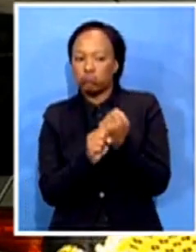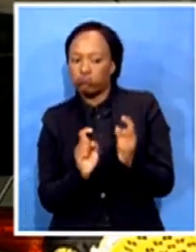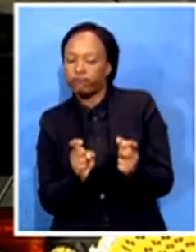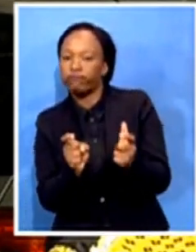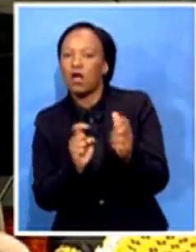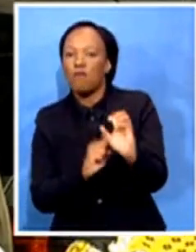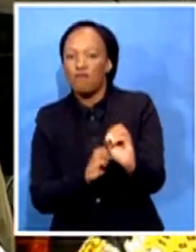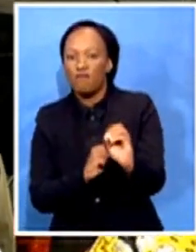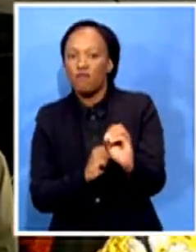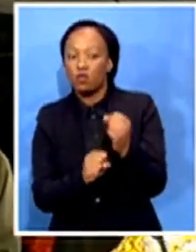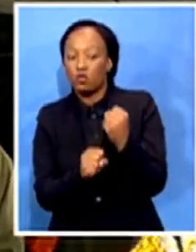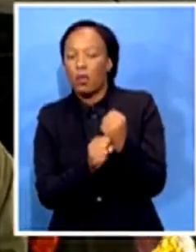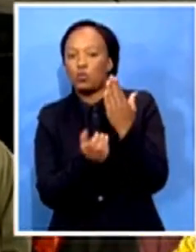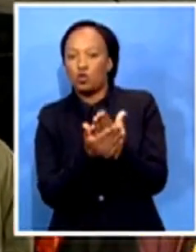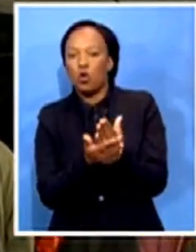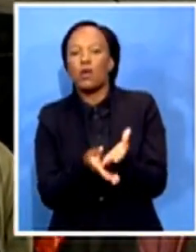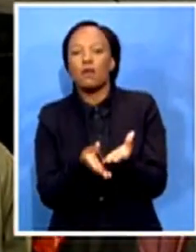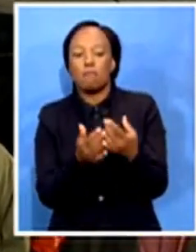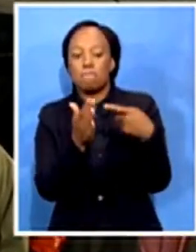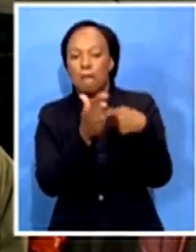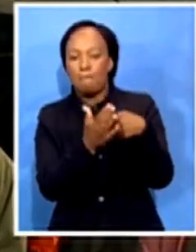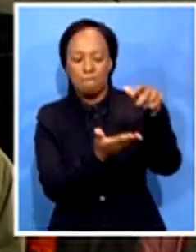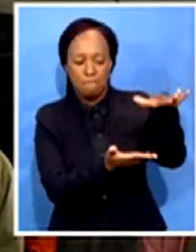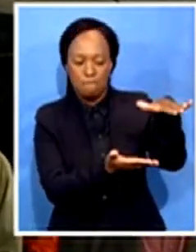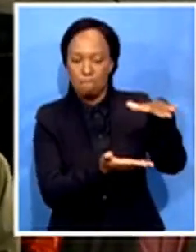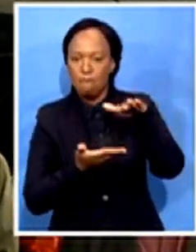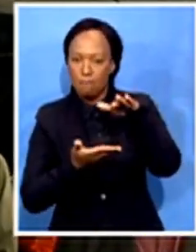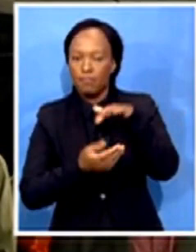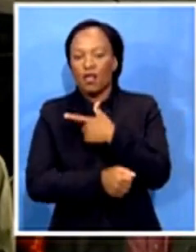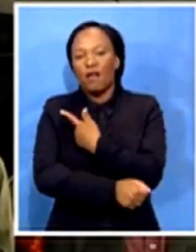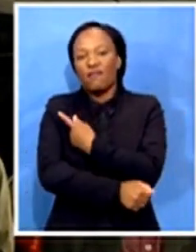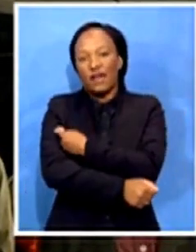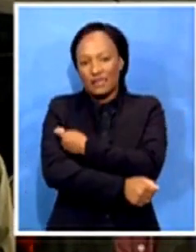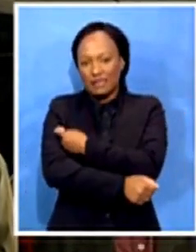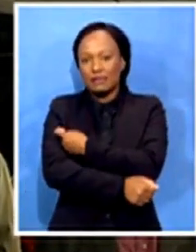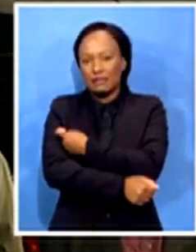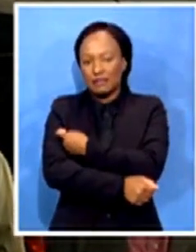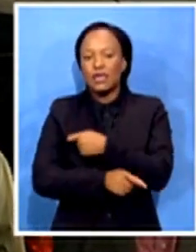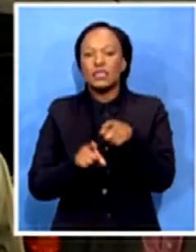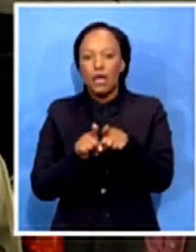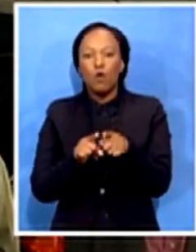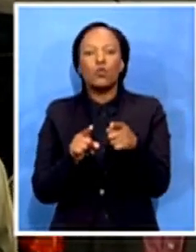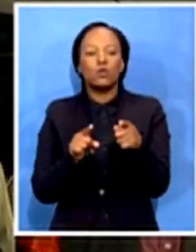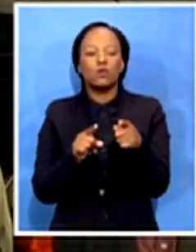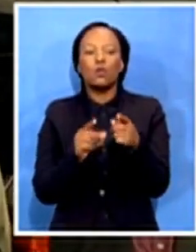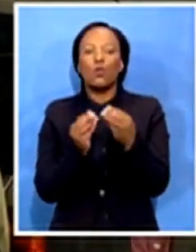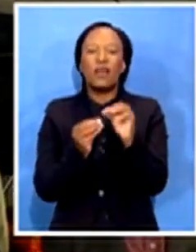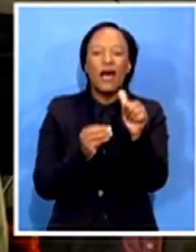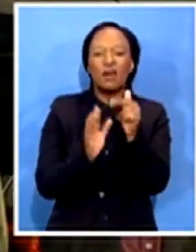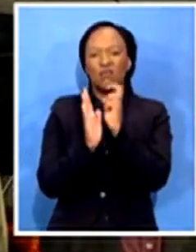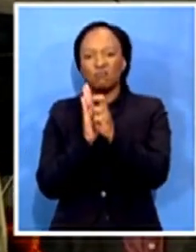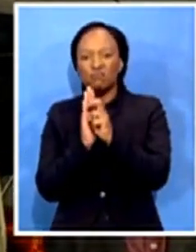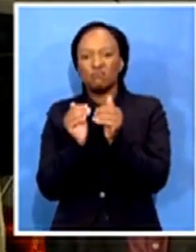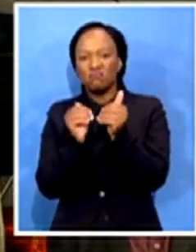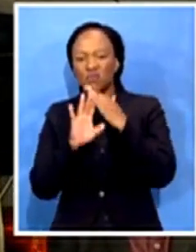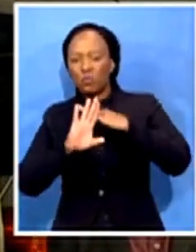vaccine. So when we combine that with all the other measures and ensuring that, let me tell you,